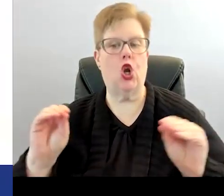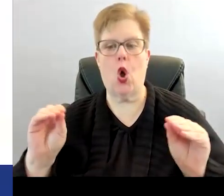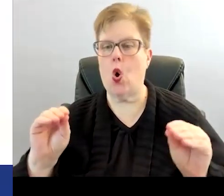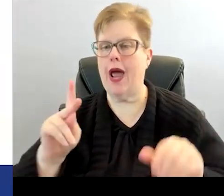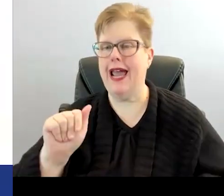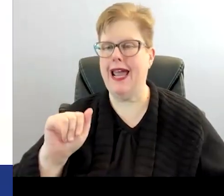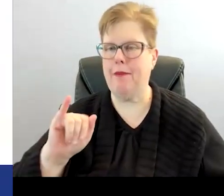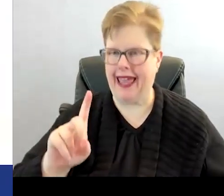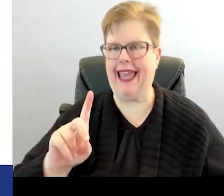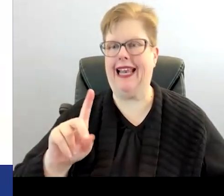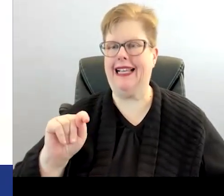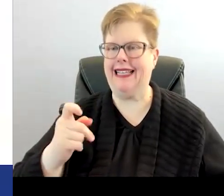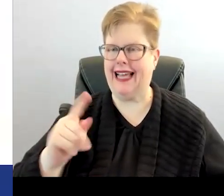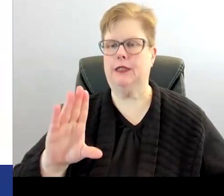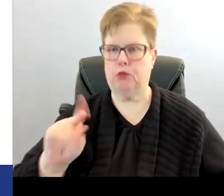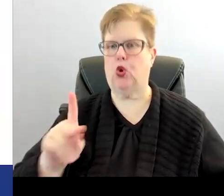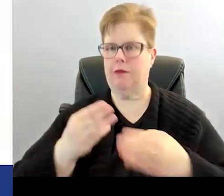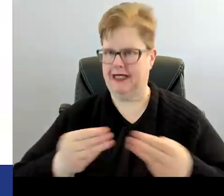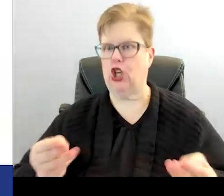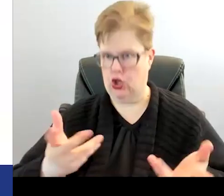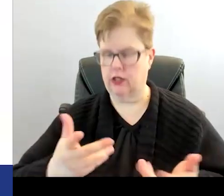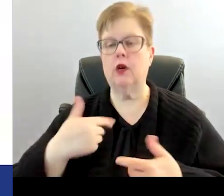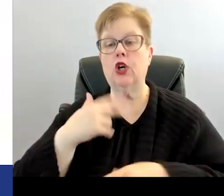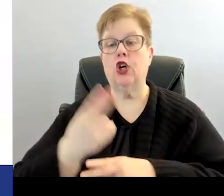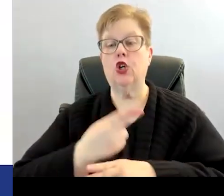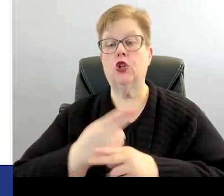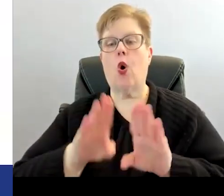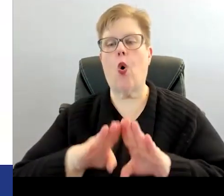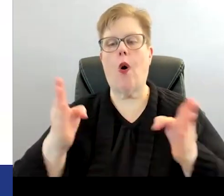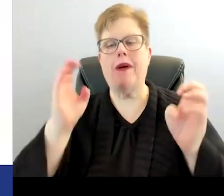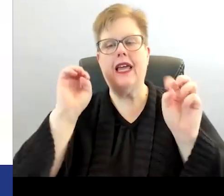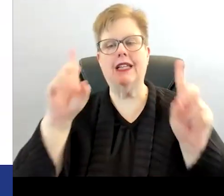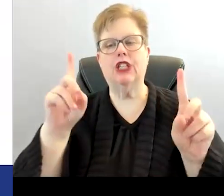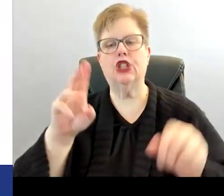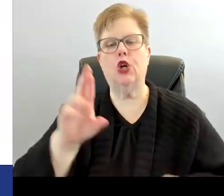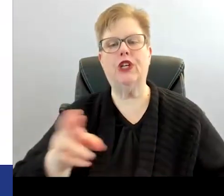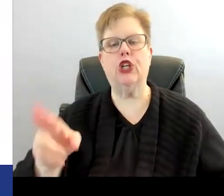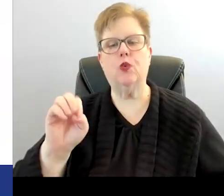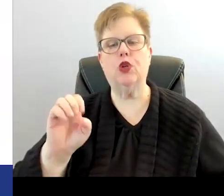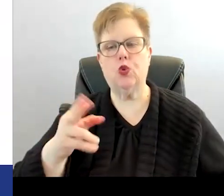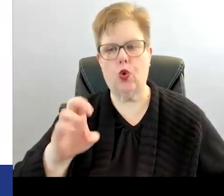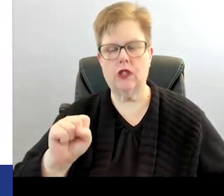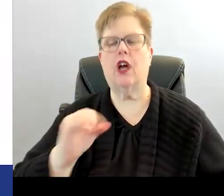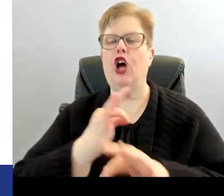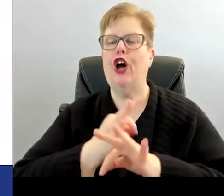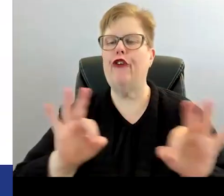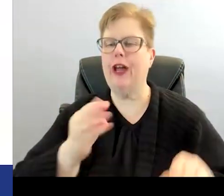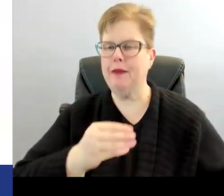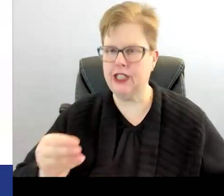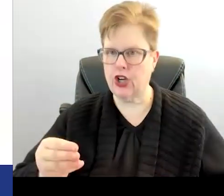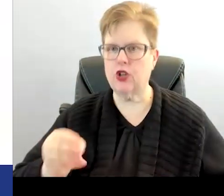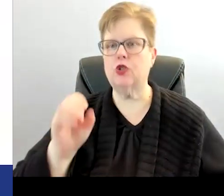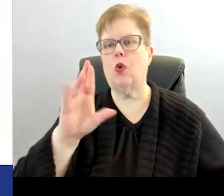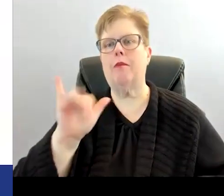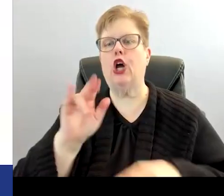textbook materials. We do this by using what's called open educational resources or free materials, or by